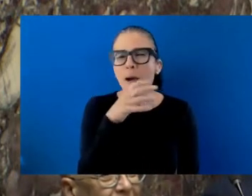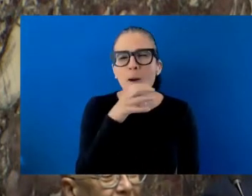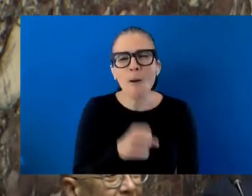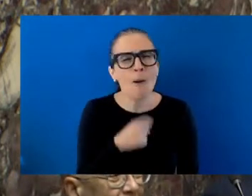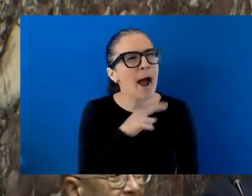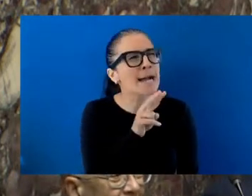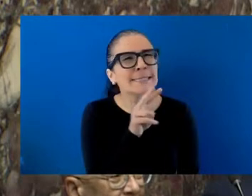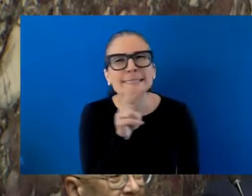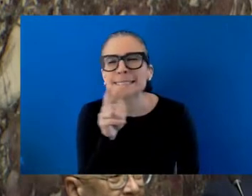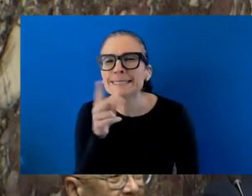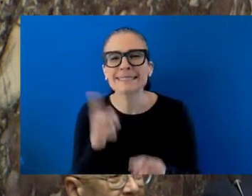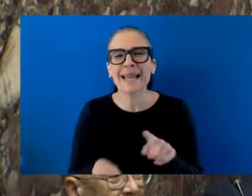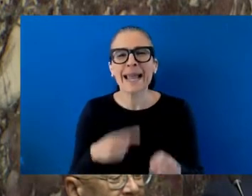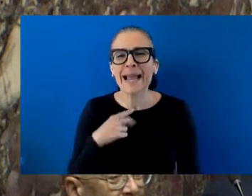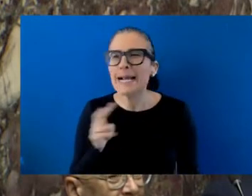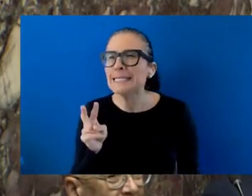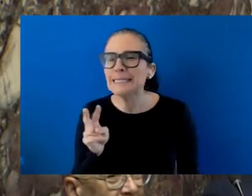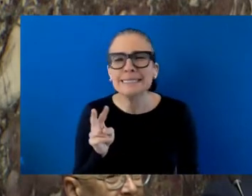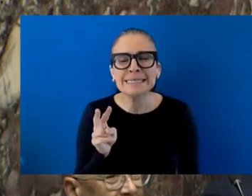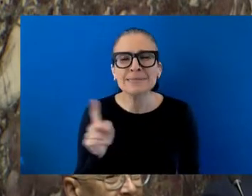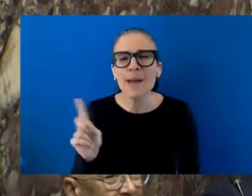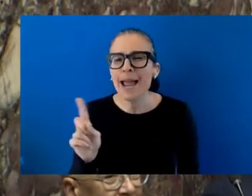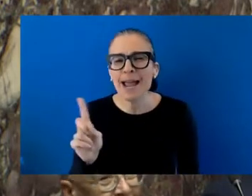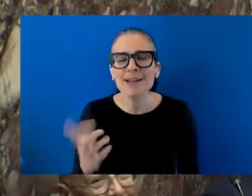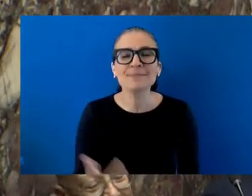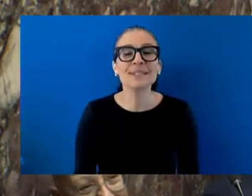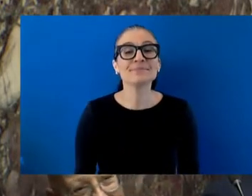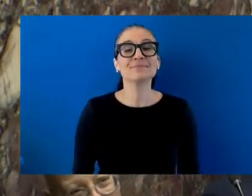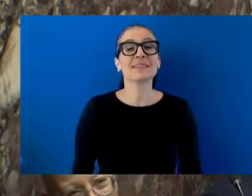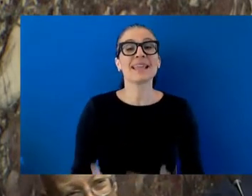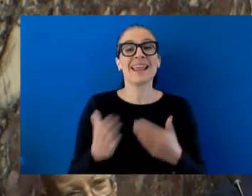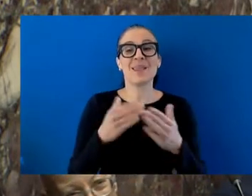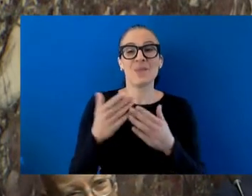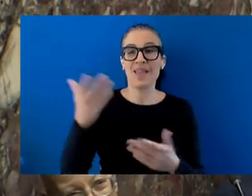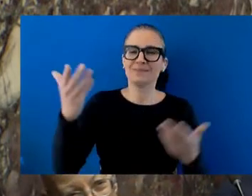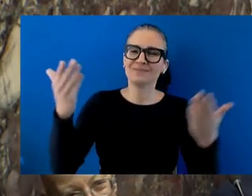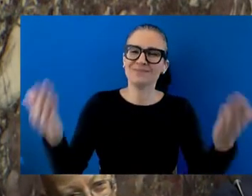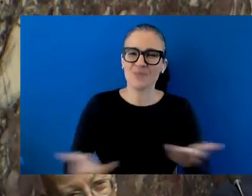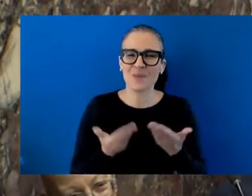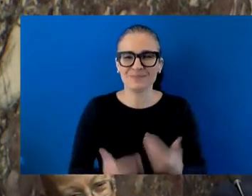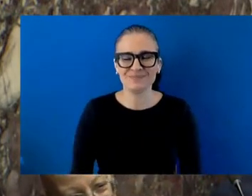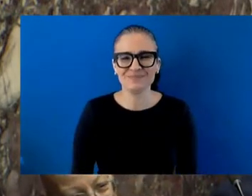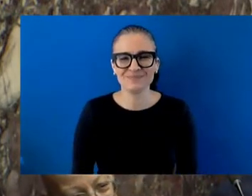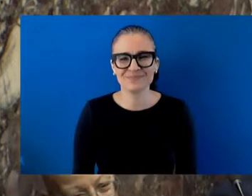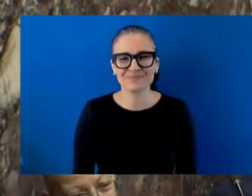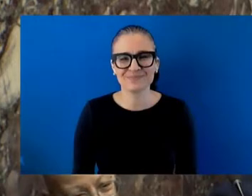So I would like the House to help me welcome all of these fine people from my constituency.